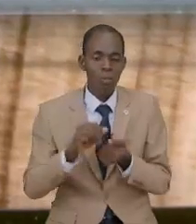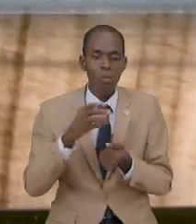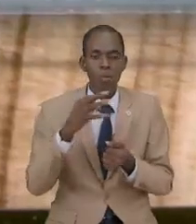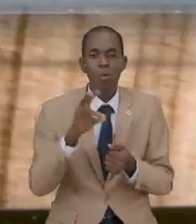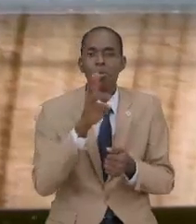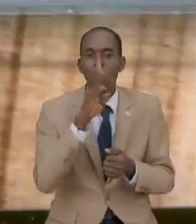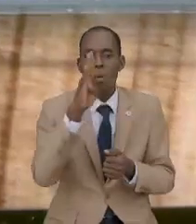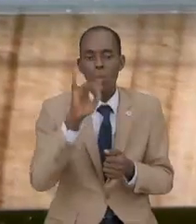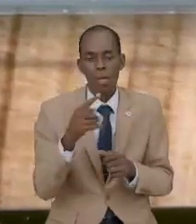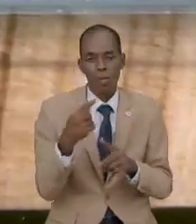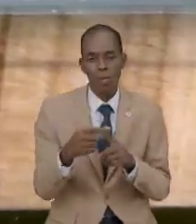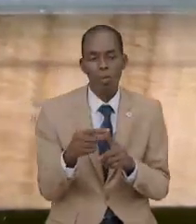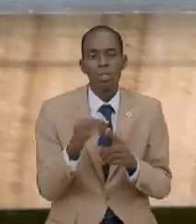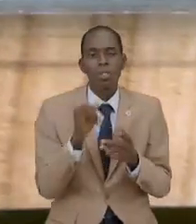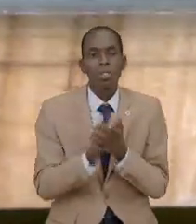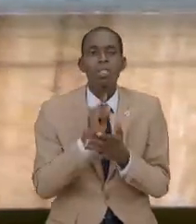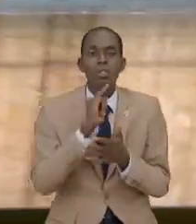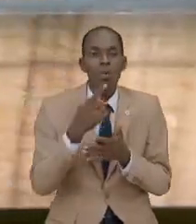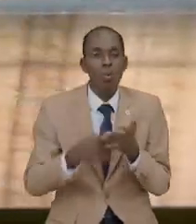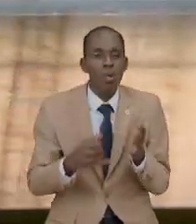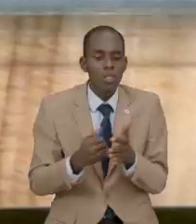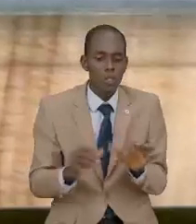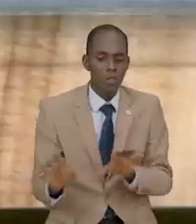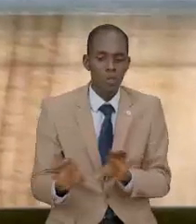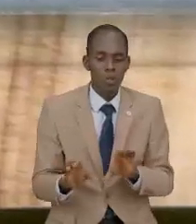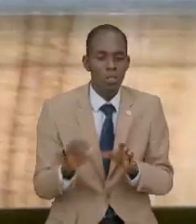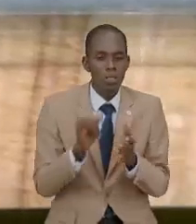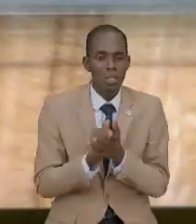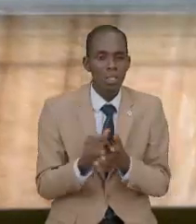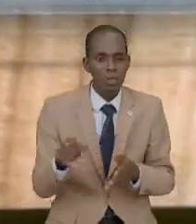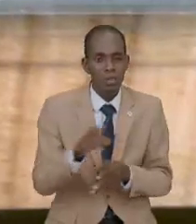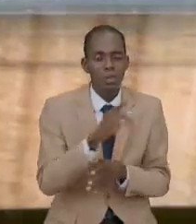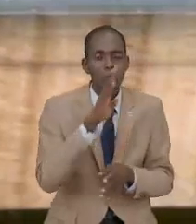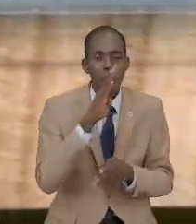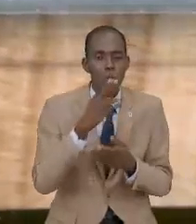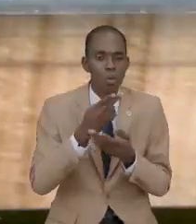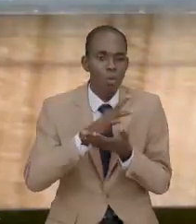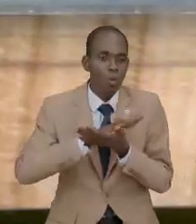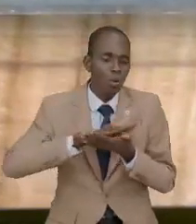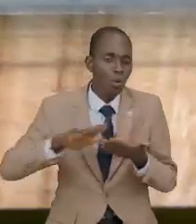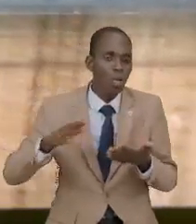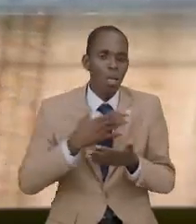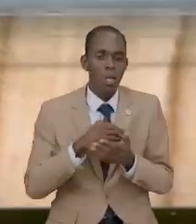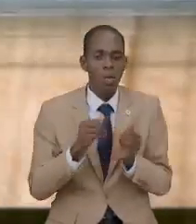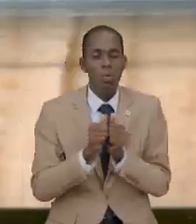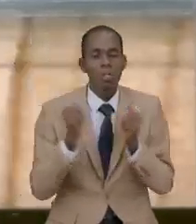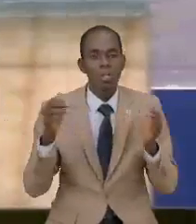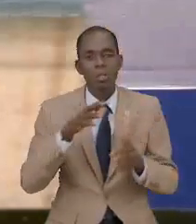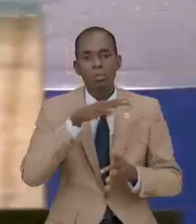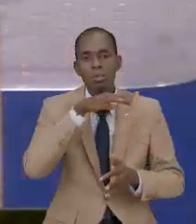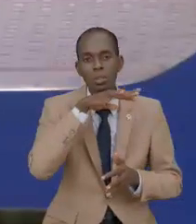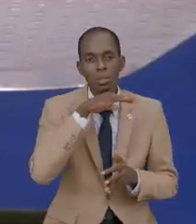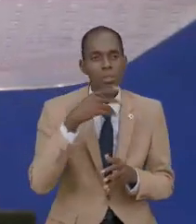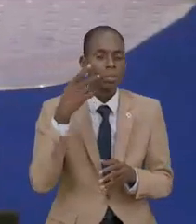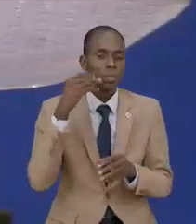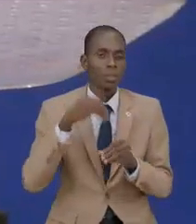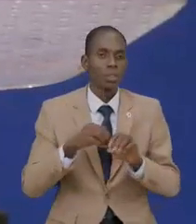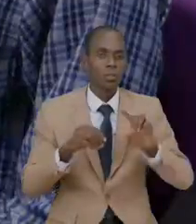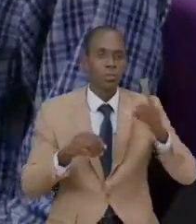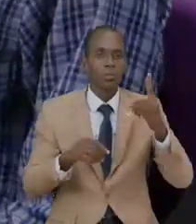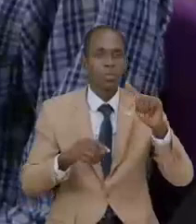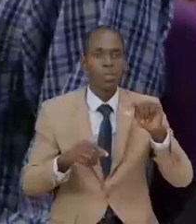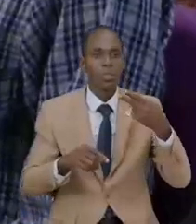word. That's what it does, that it should be holy and without blemish. 1